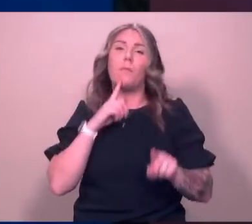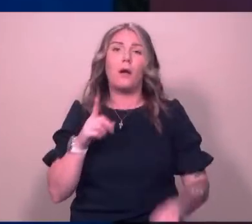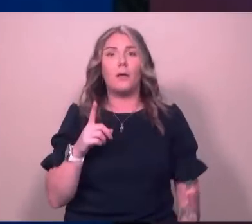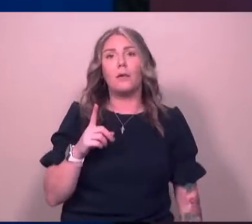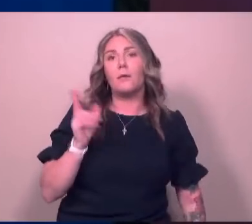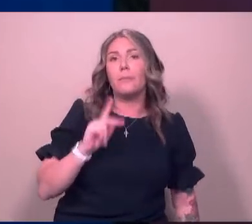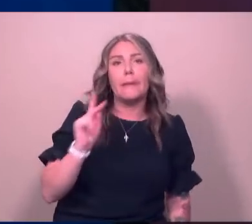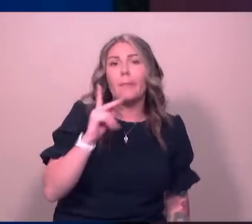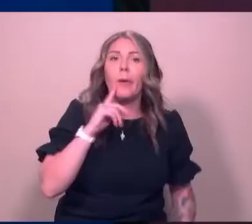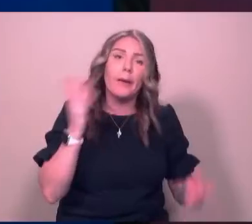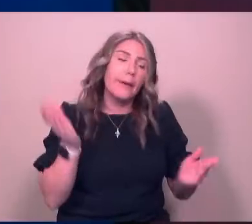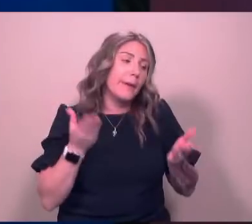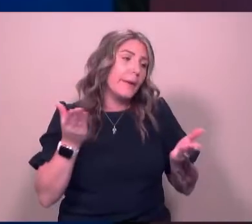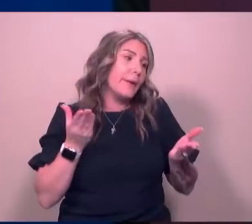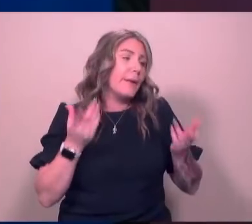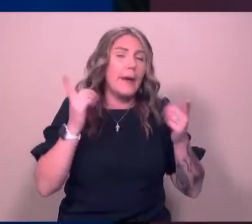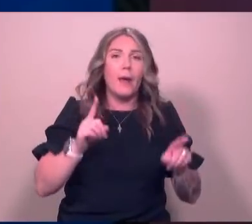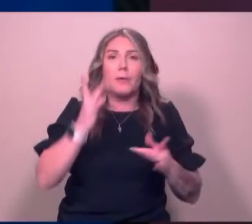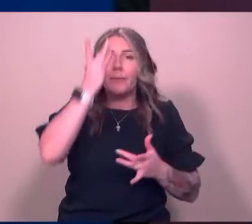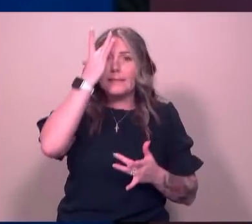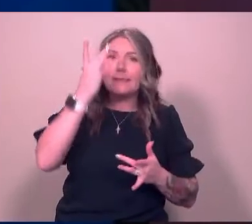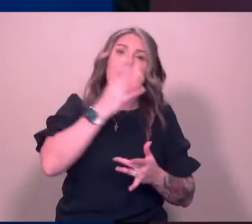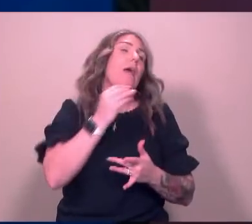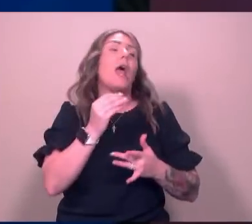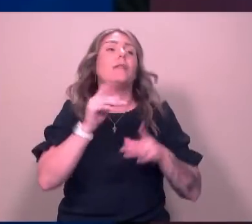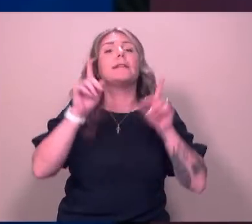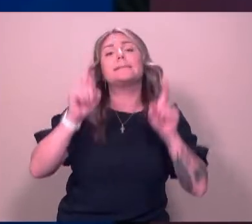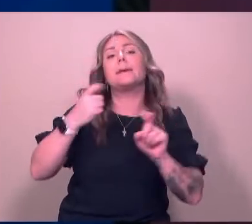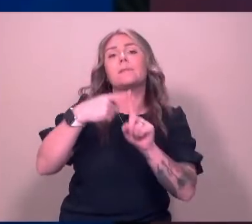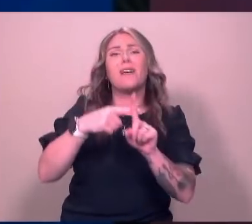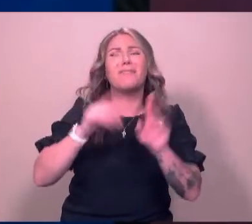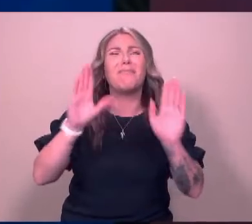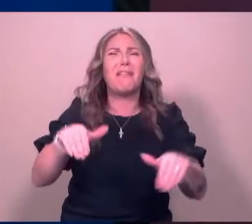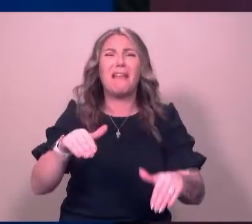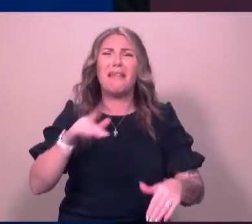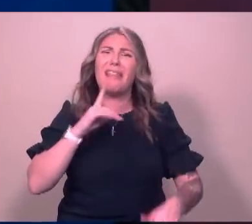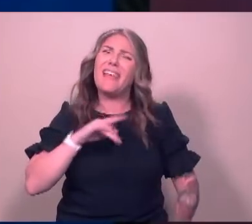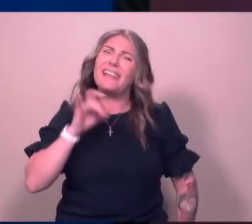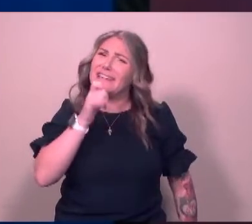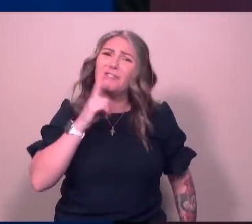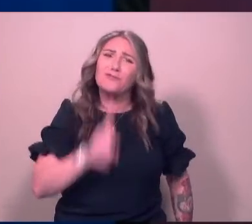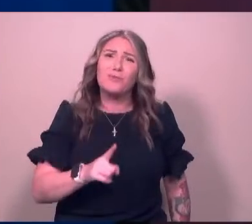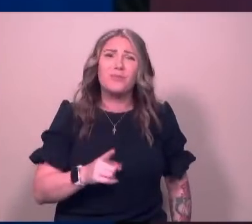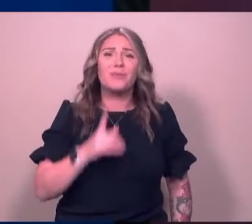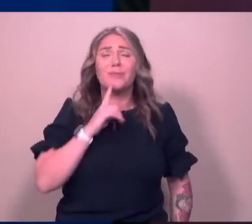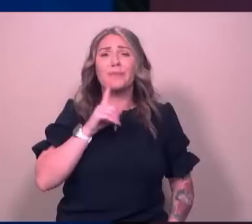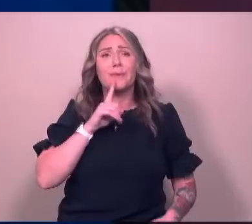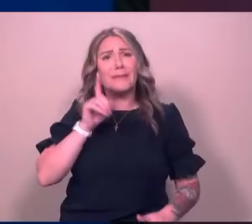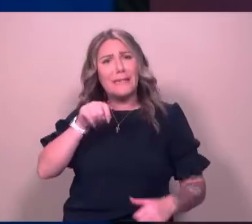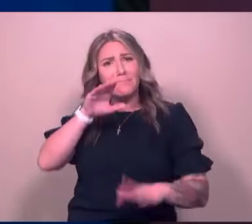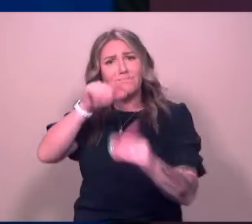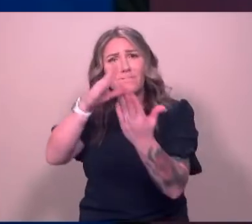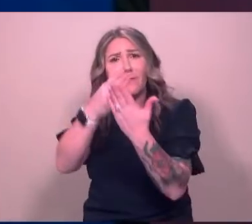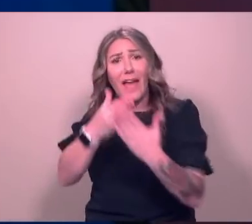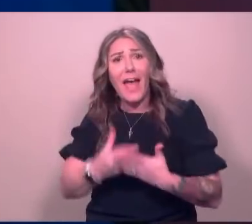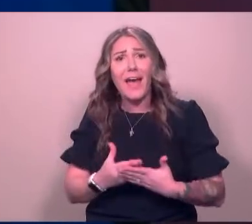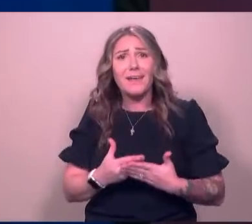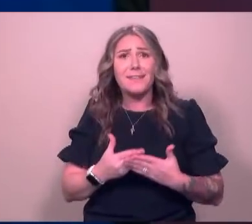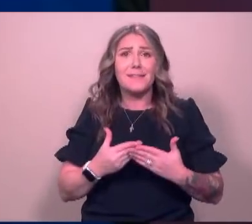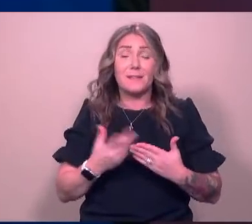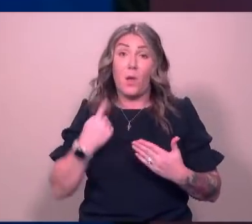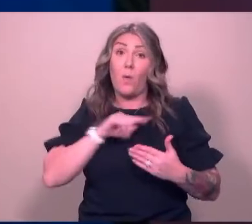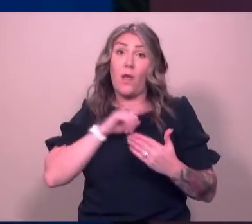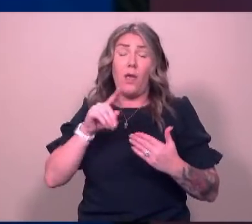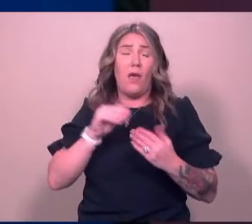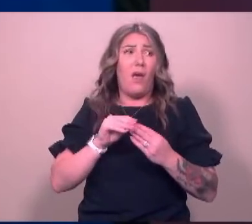people are just here who happen to be sick, and they just happen to test positive. Oh, come on, that's baloney. You have to face the facts head on. The facts are we have an